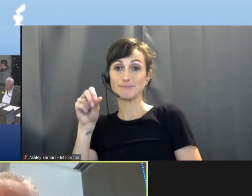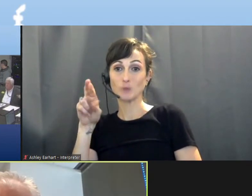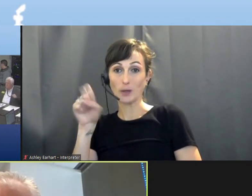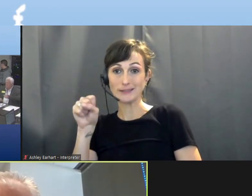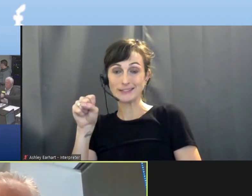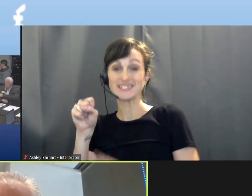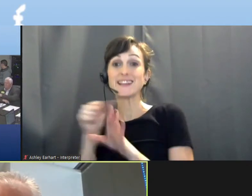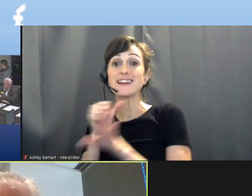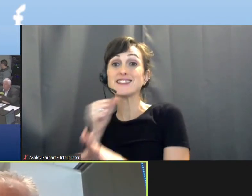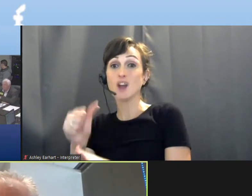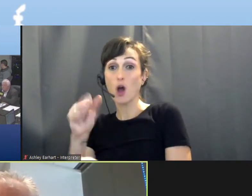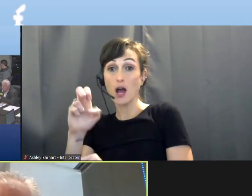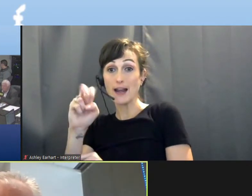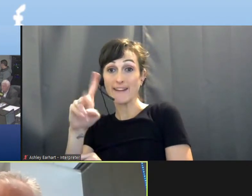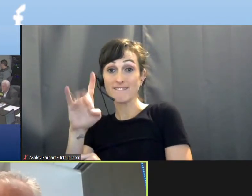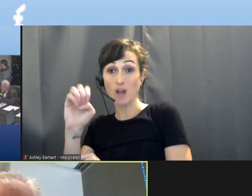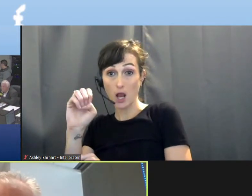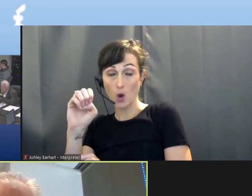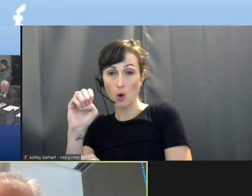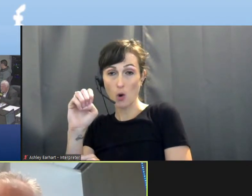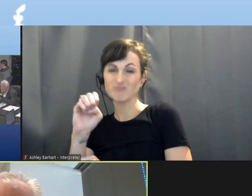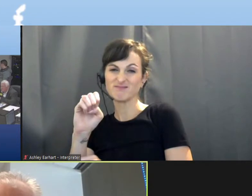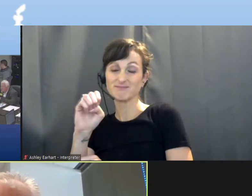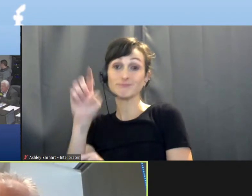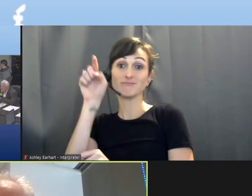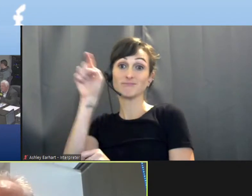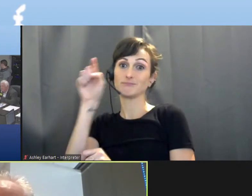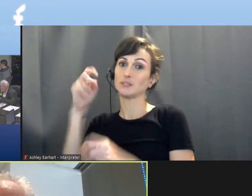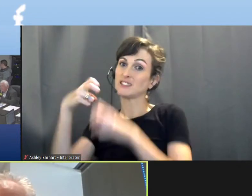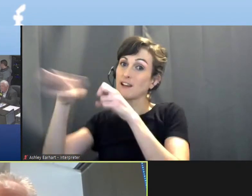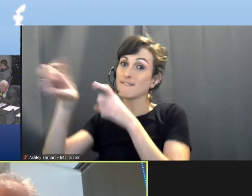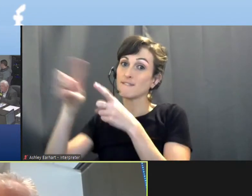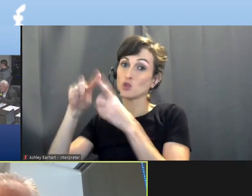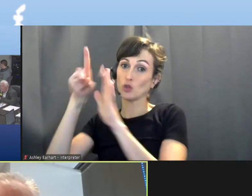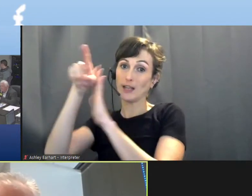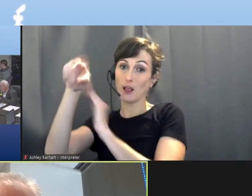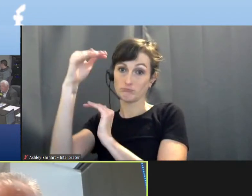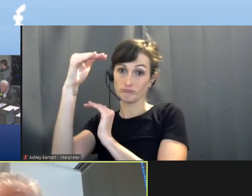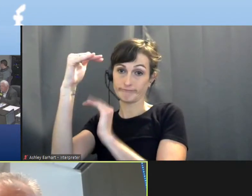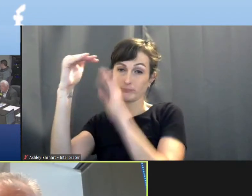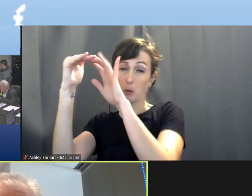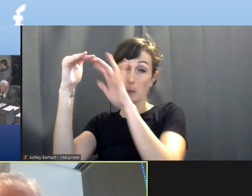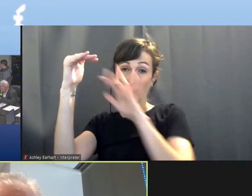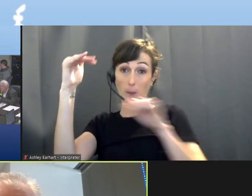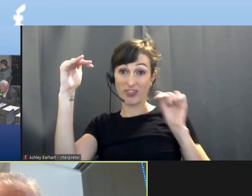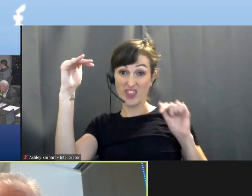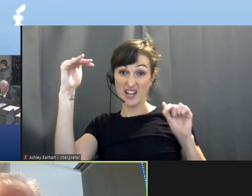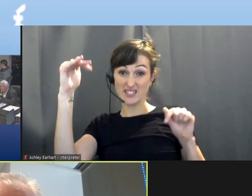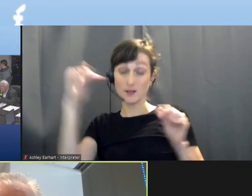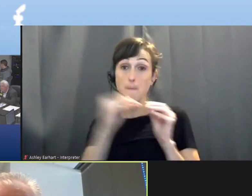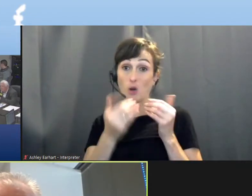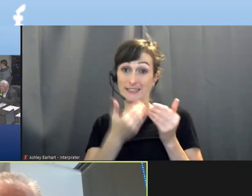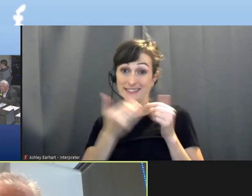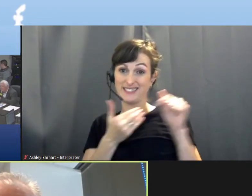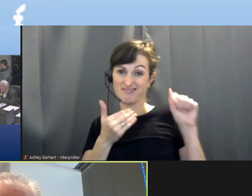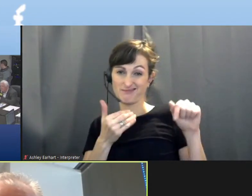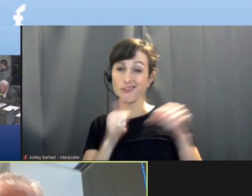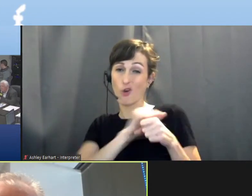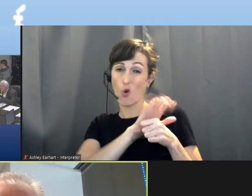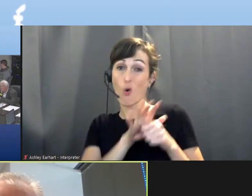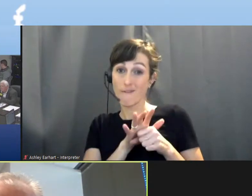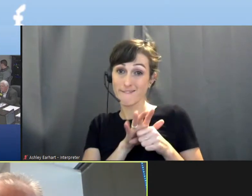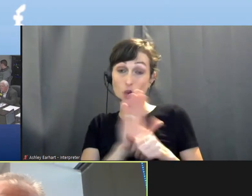the bacteria and fungus are much harder to kill than the envelope viruses. And basically what we're doing is we're just penetrating the